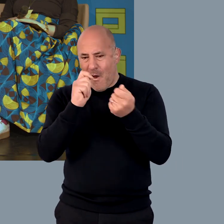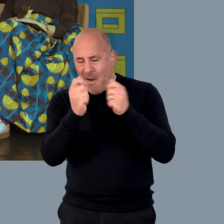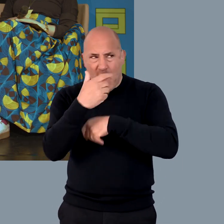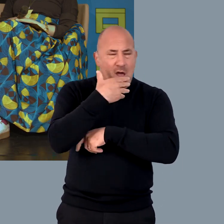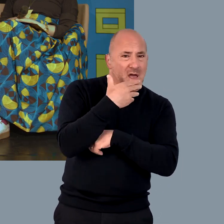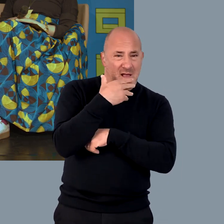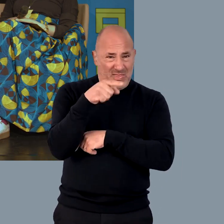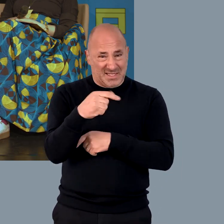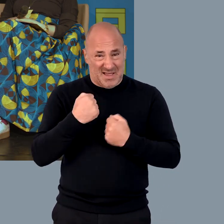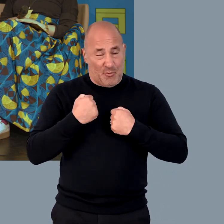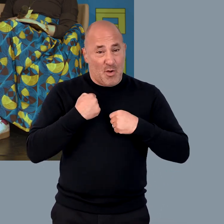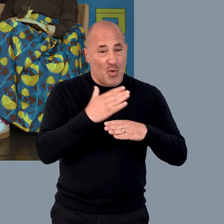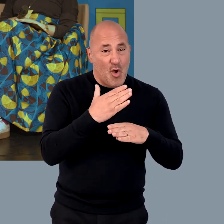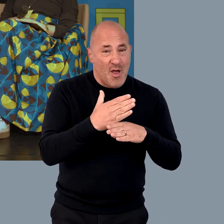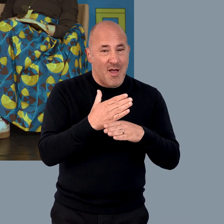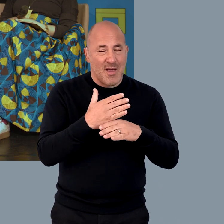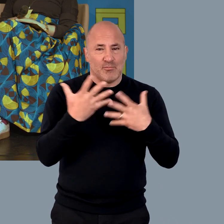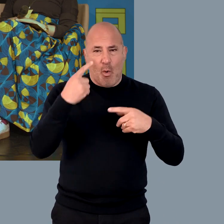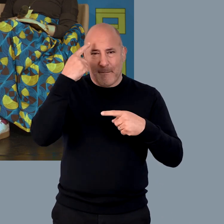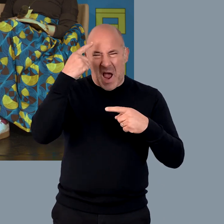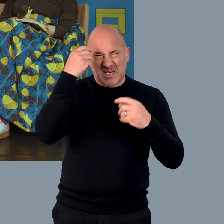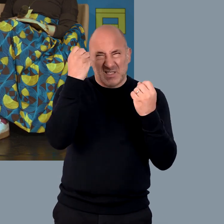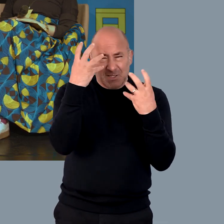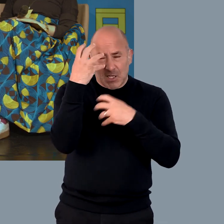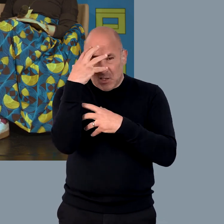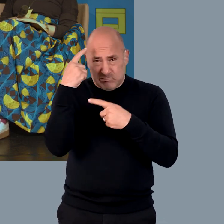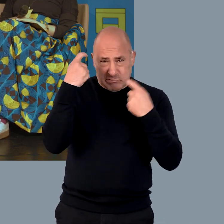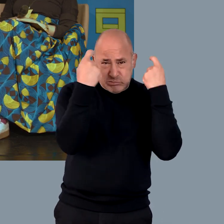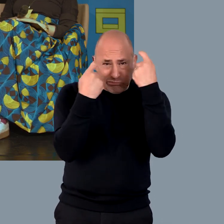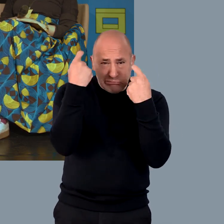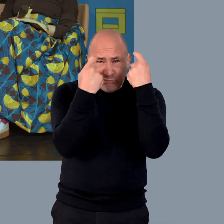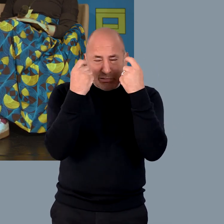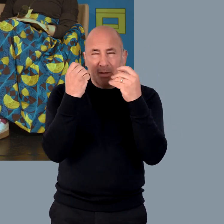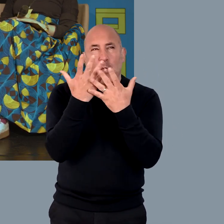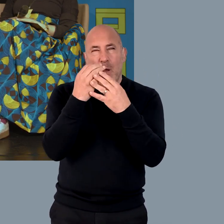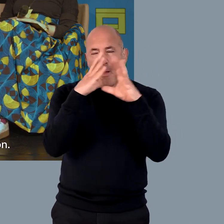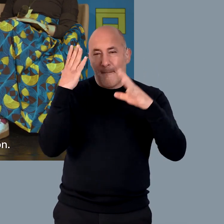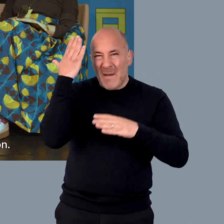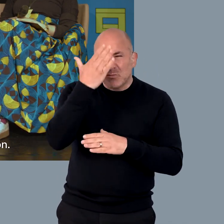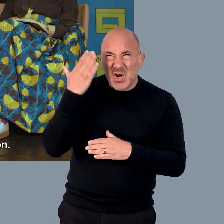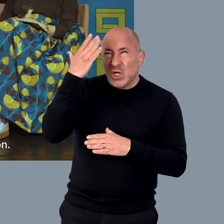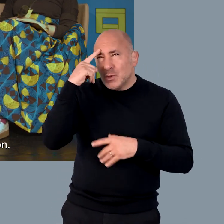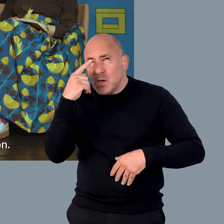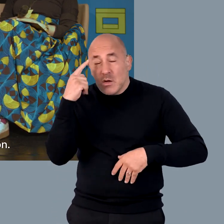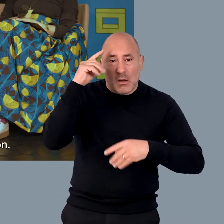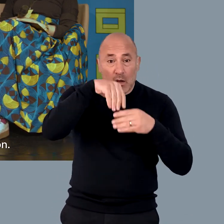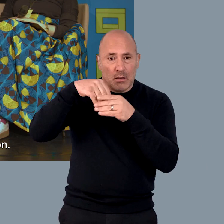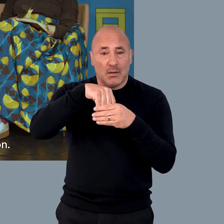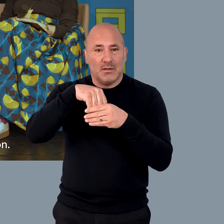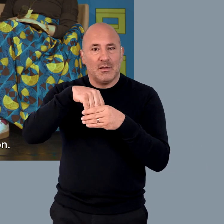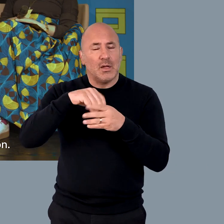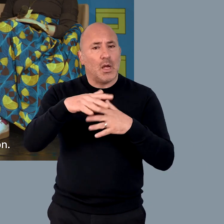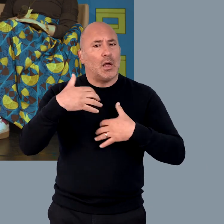up with new creative ways of approaching things. It's a lot more mind stretching,